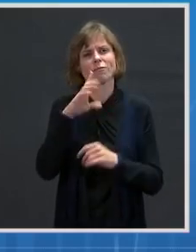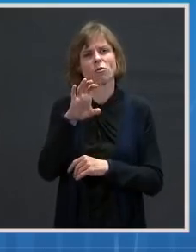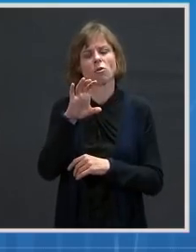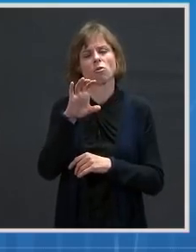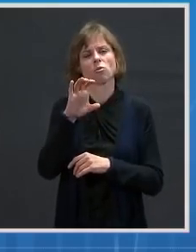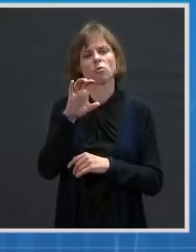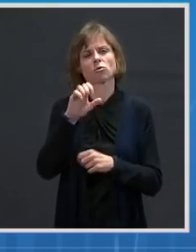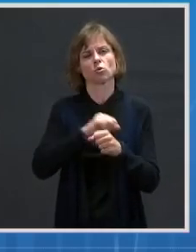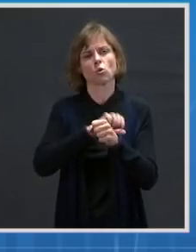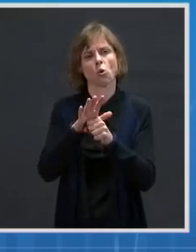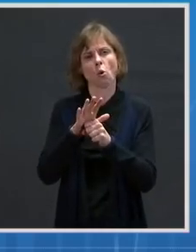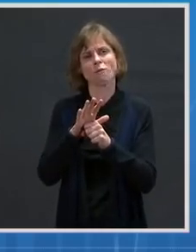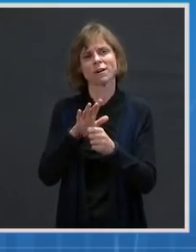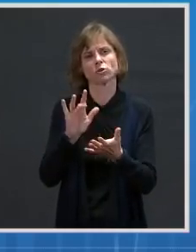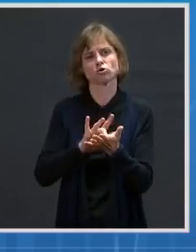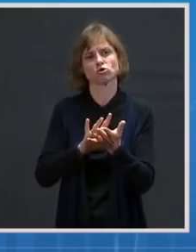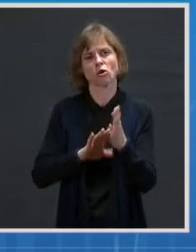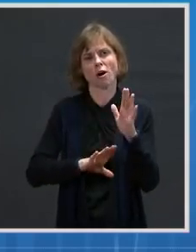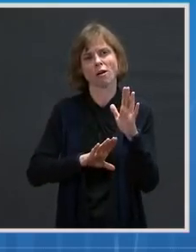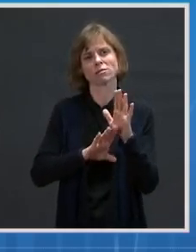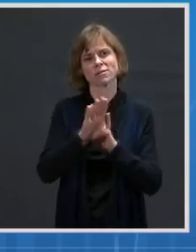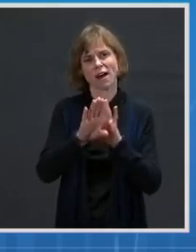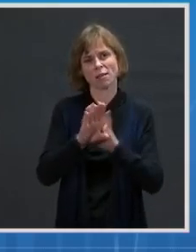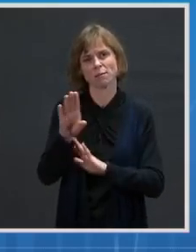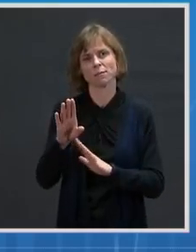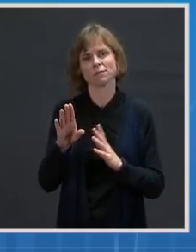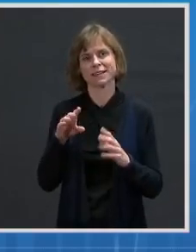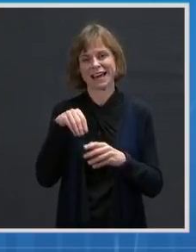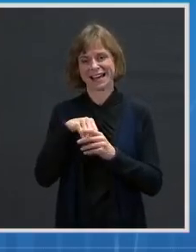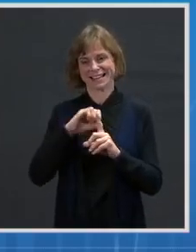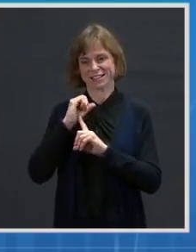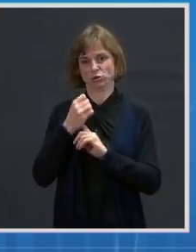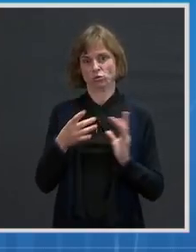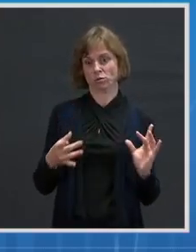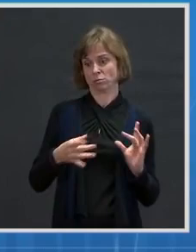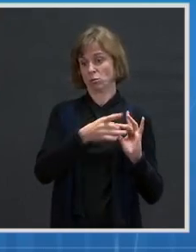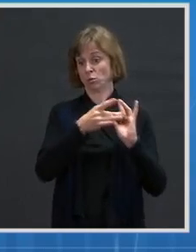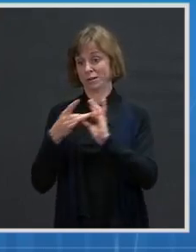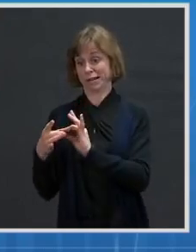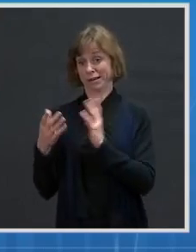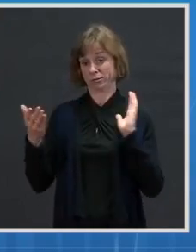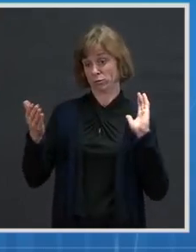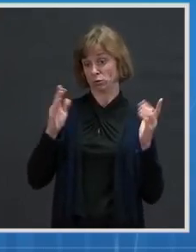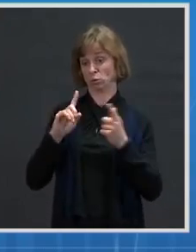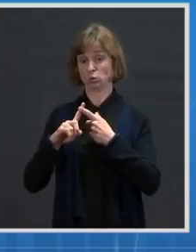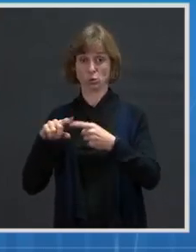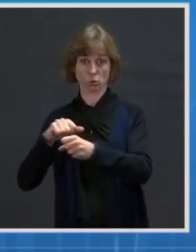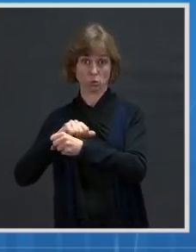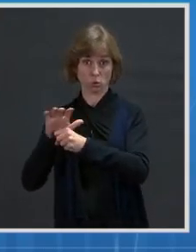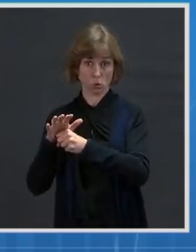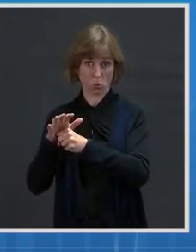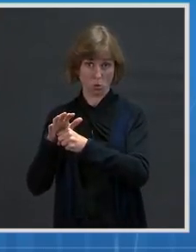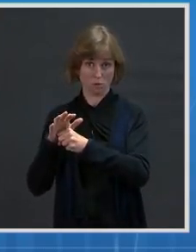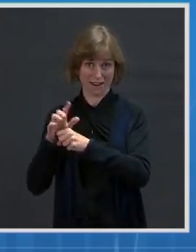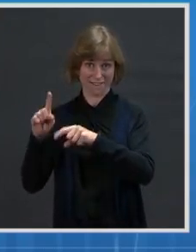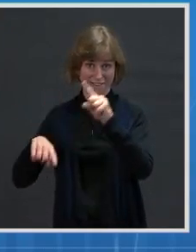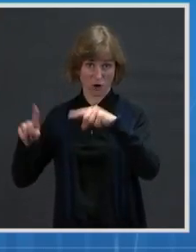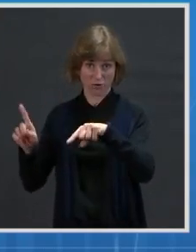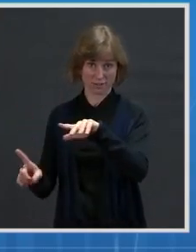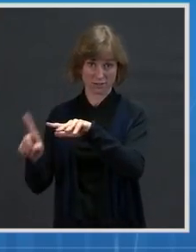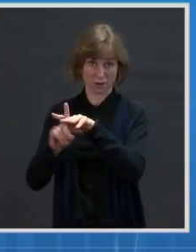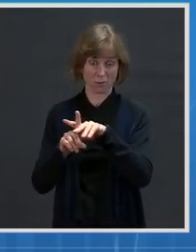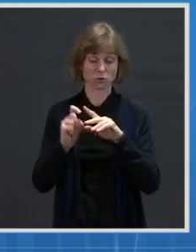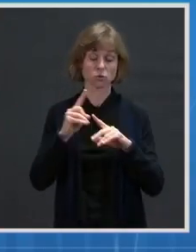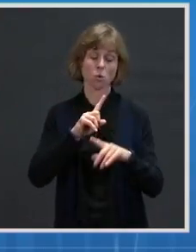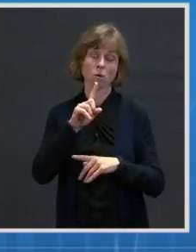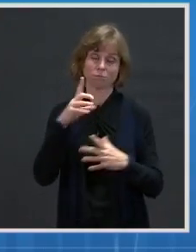the context of emerging SARS-CoV-2 variants. In summary, the FDA will give